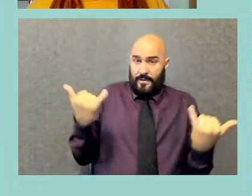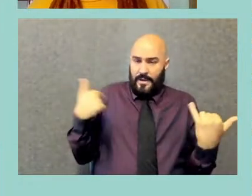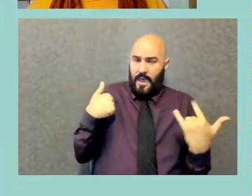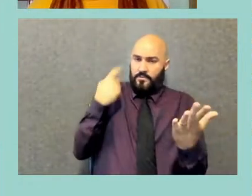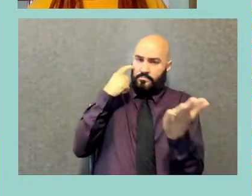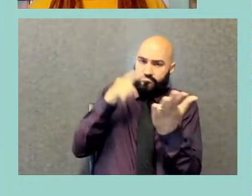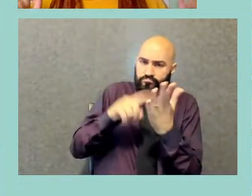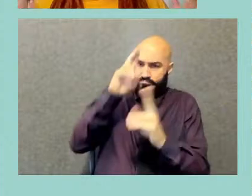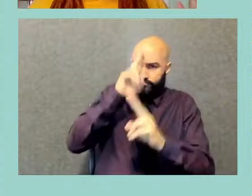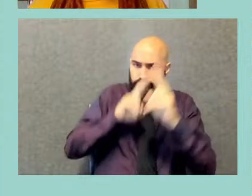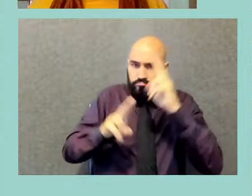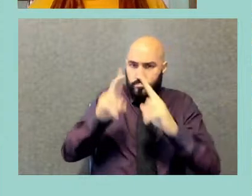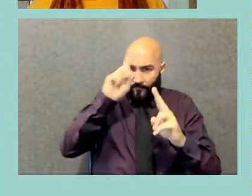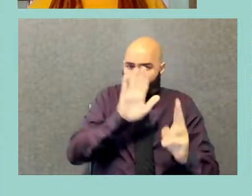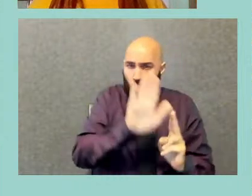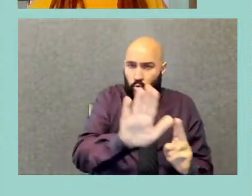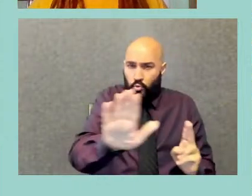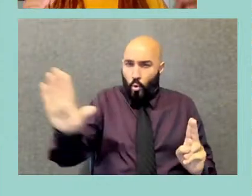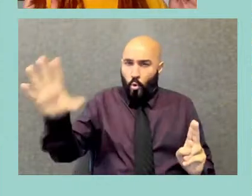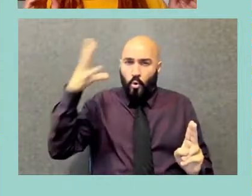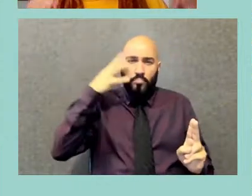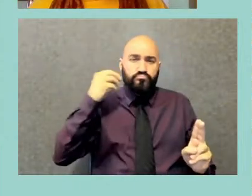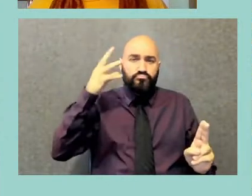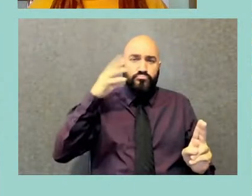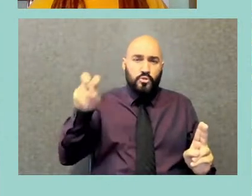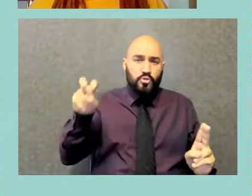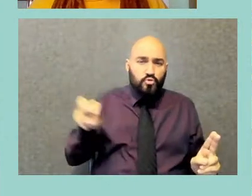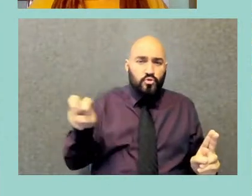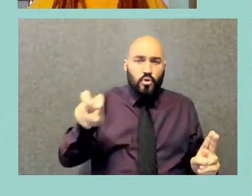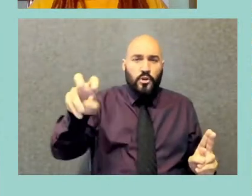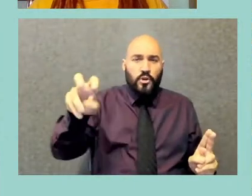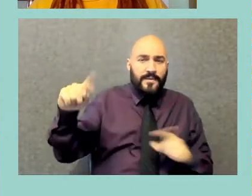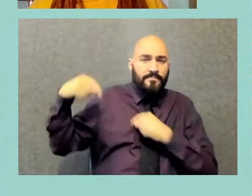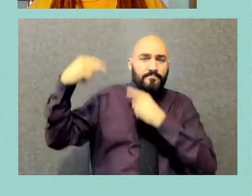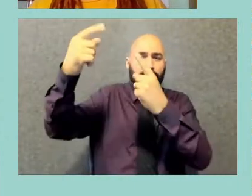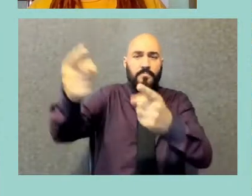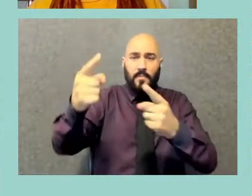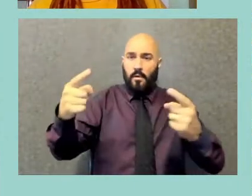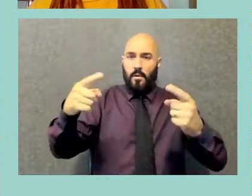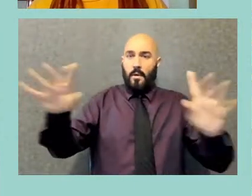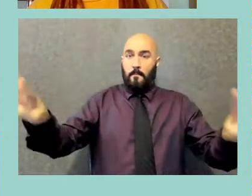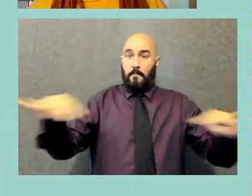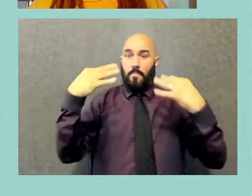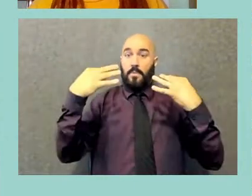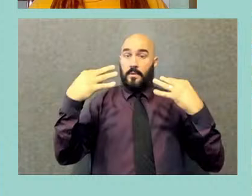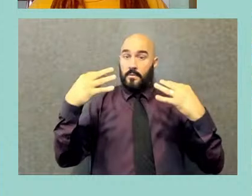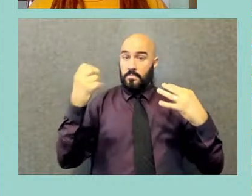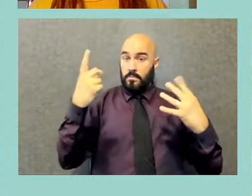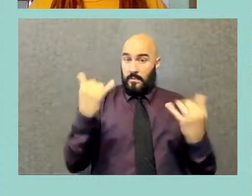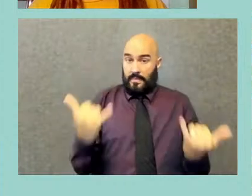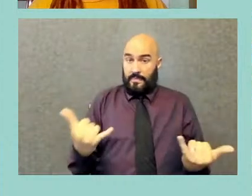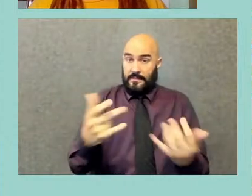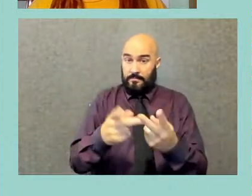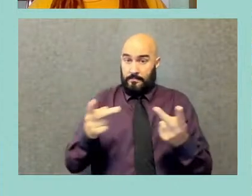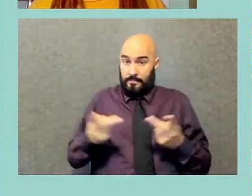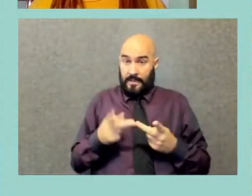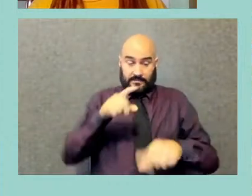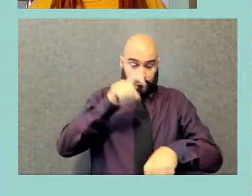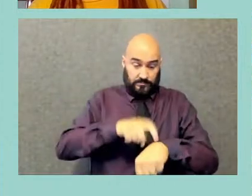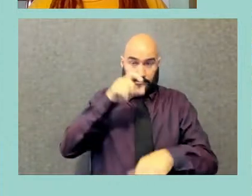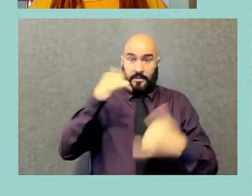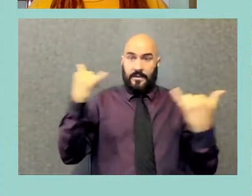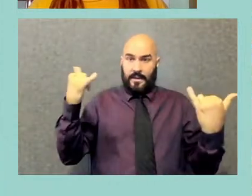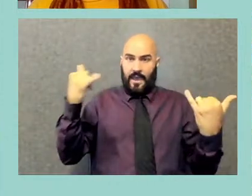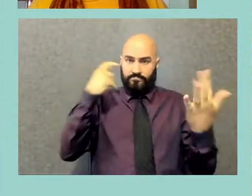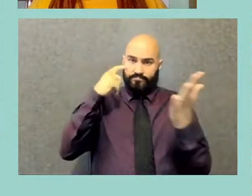particular journeys, acknowledging publicly in this place and in this time